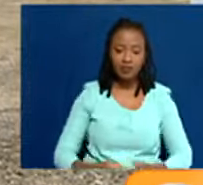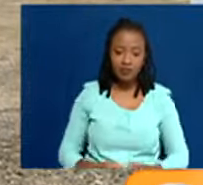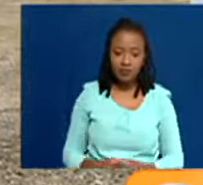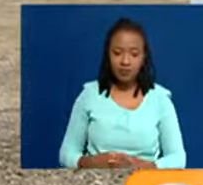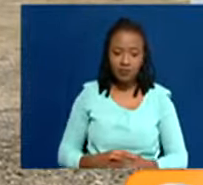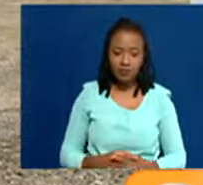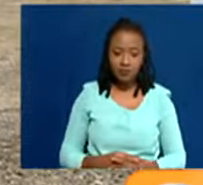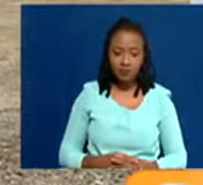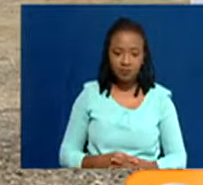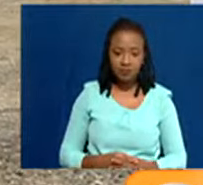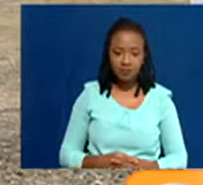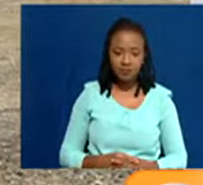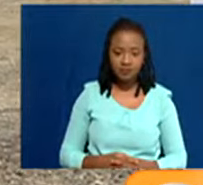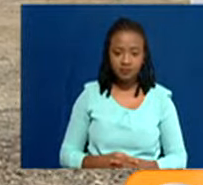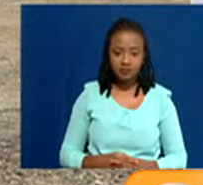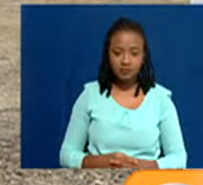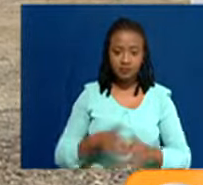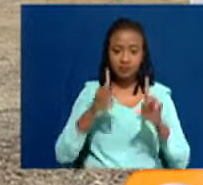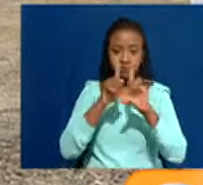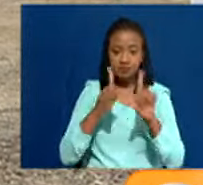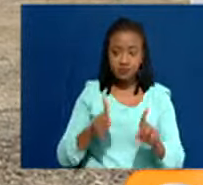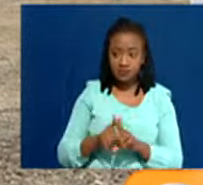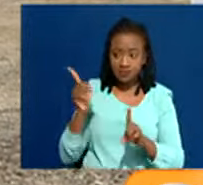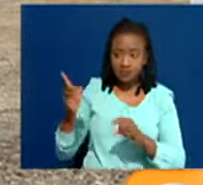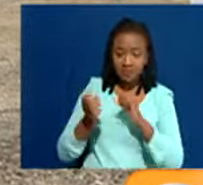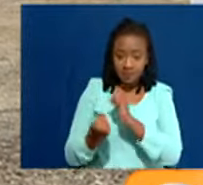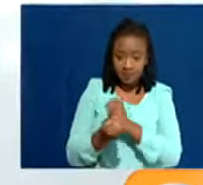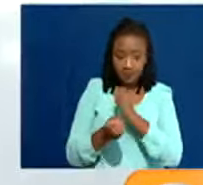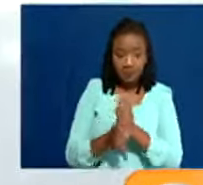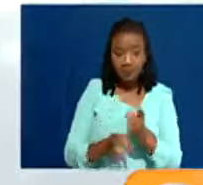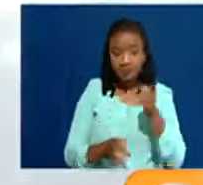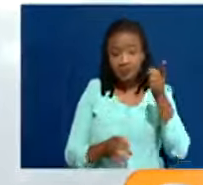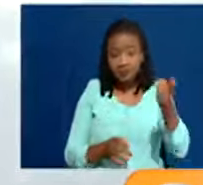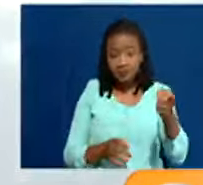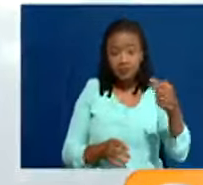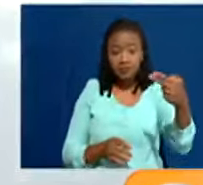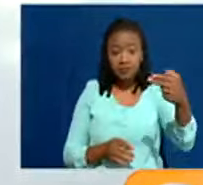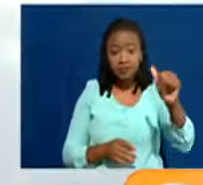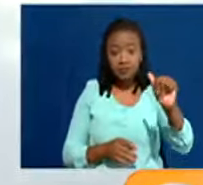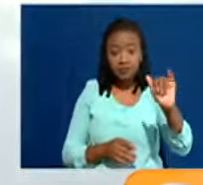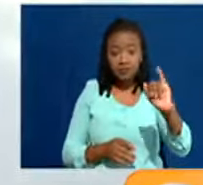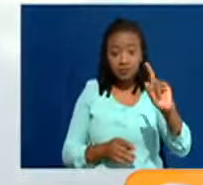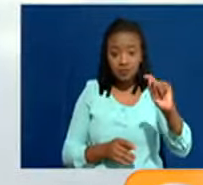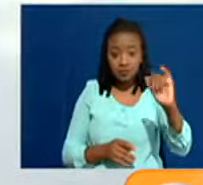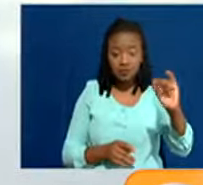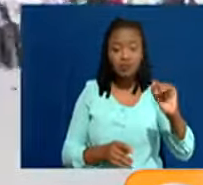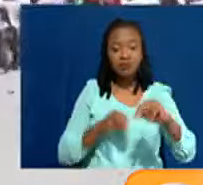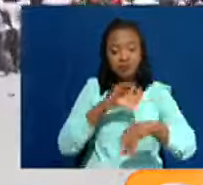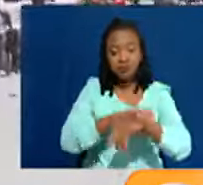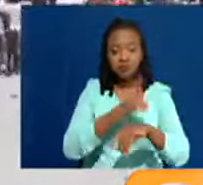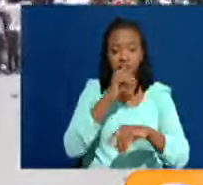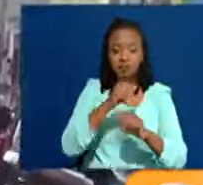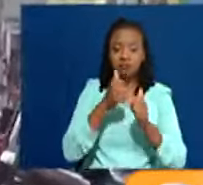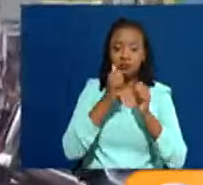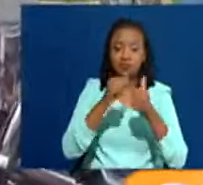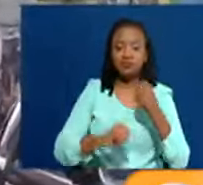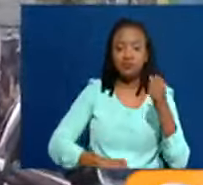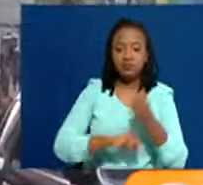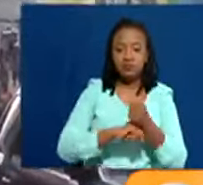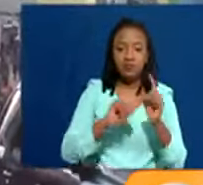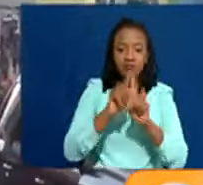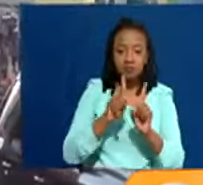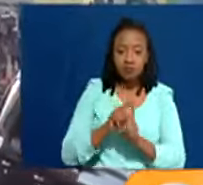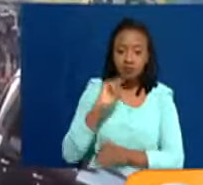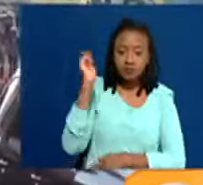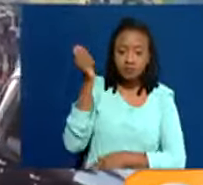The head of state also clarified that the mission in Haiti has attracted continental support and Kenyan police officers